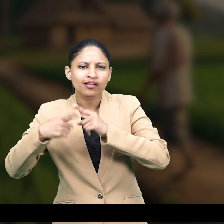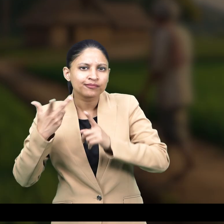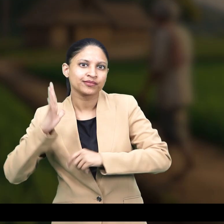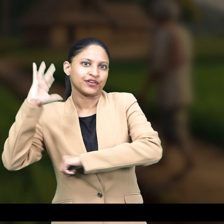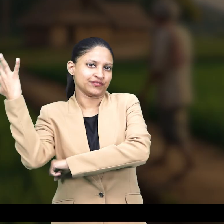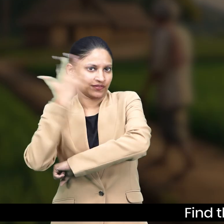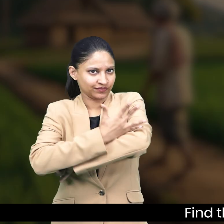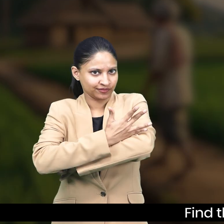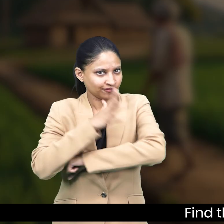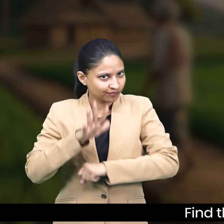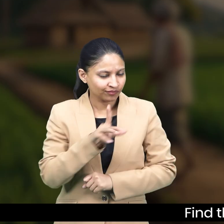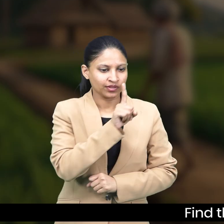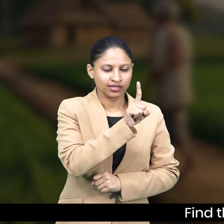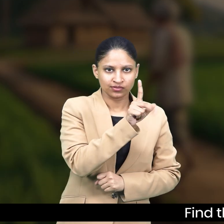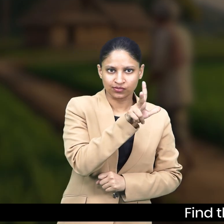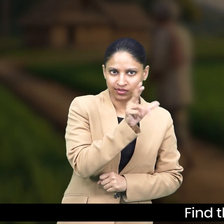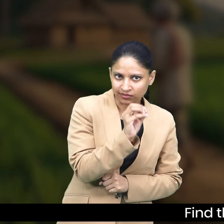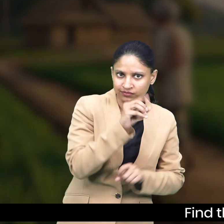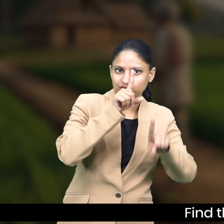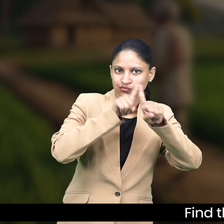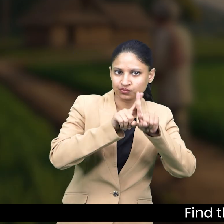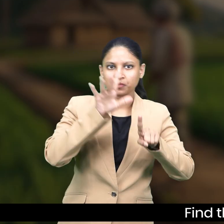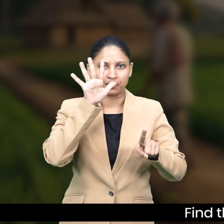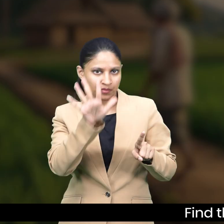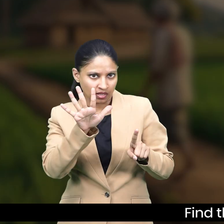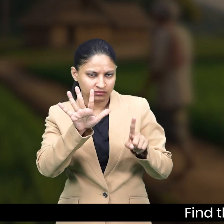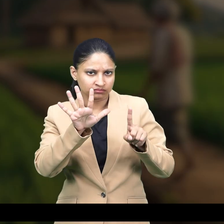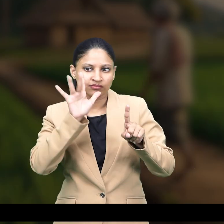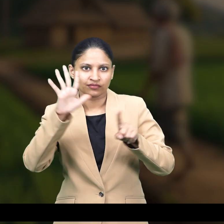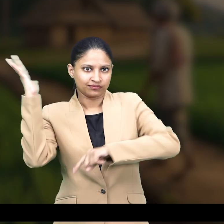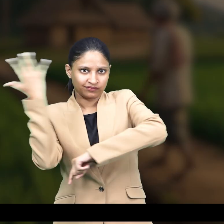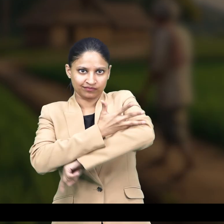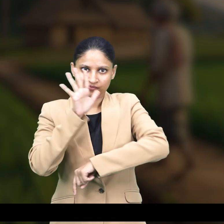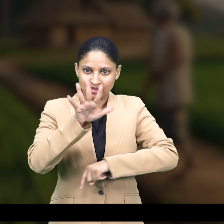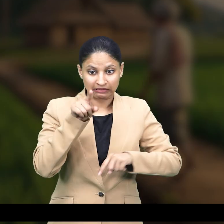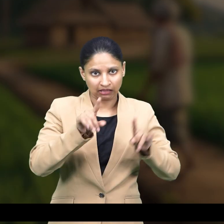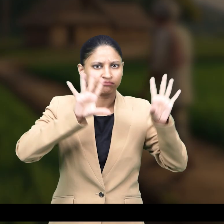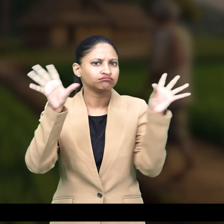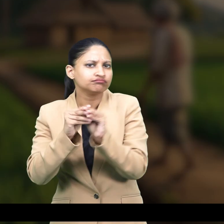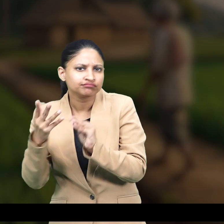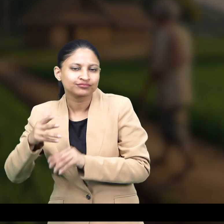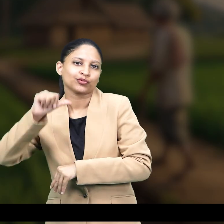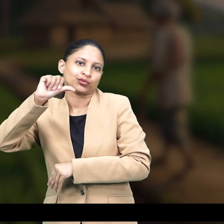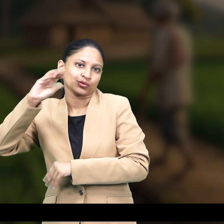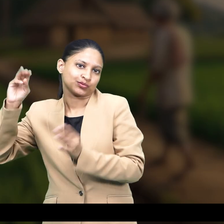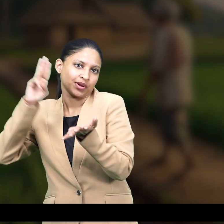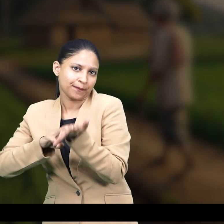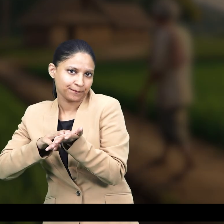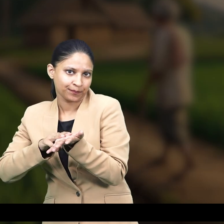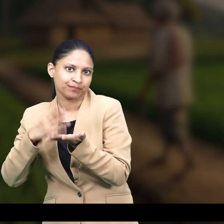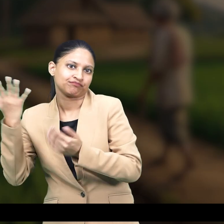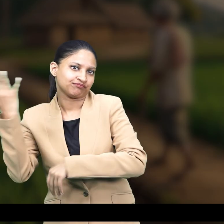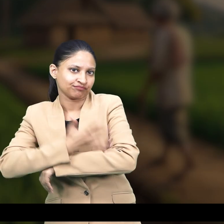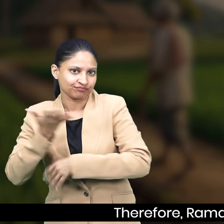Step 3. Find the distance in 5 days. 180 into 5 is equal to